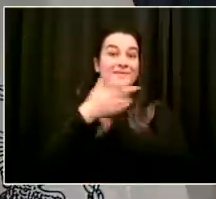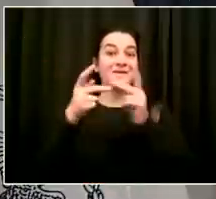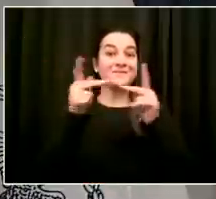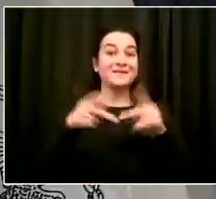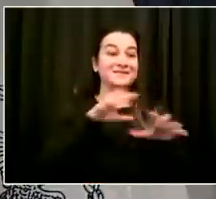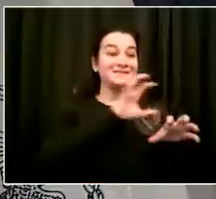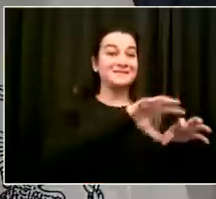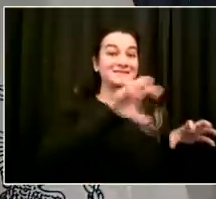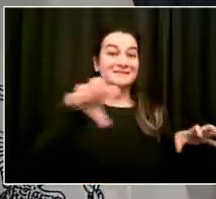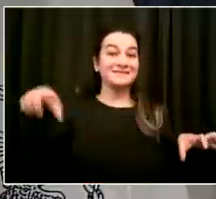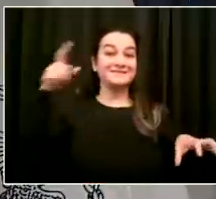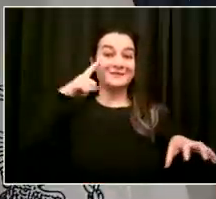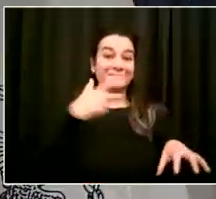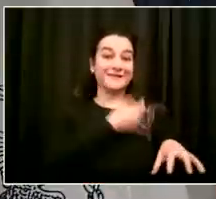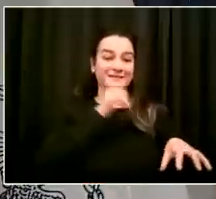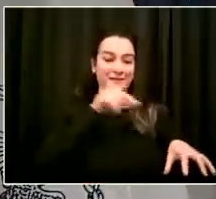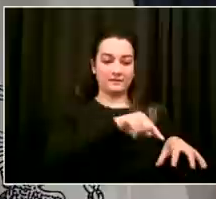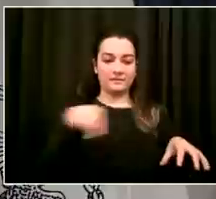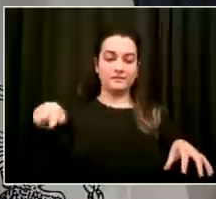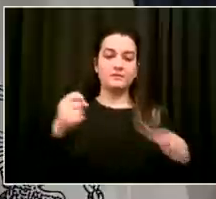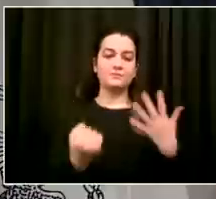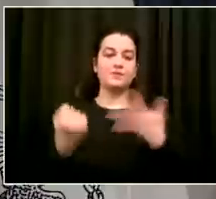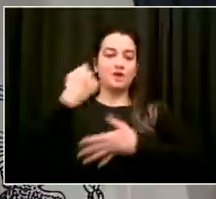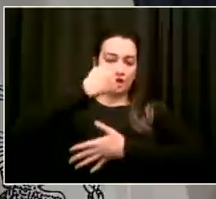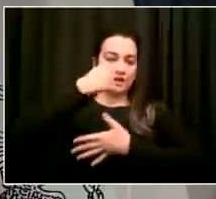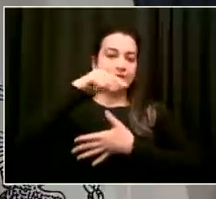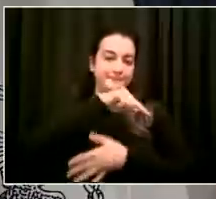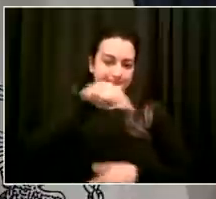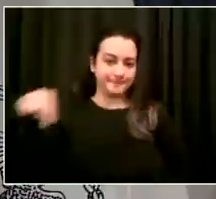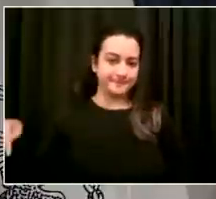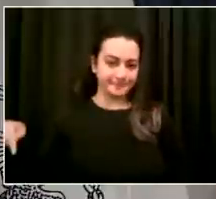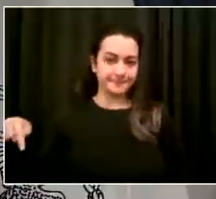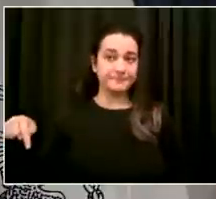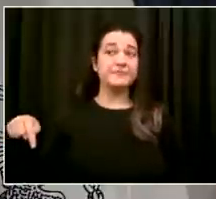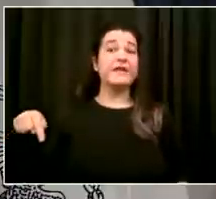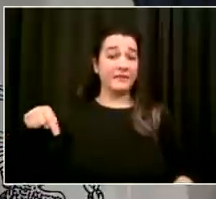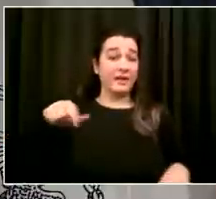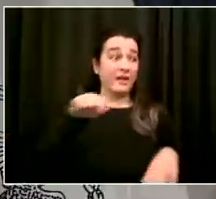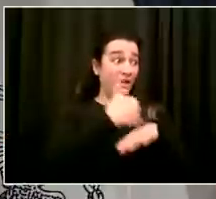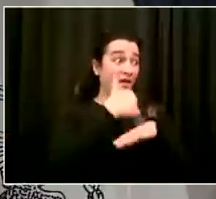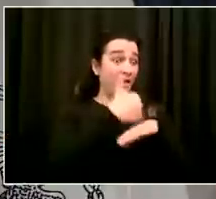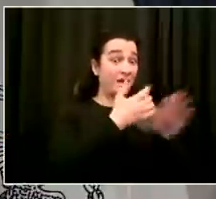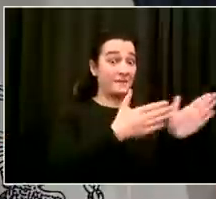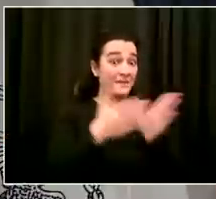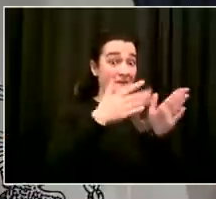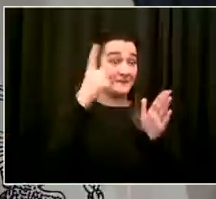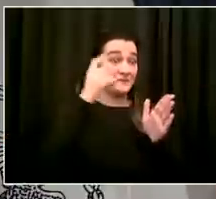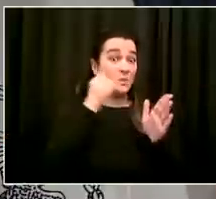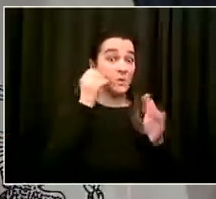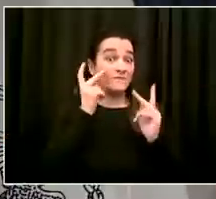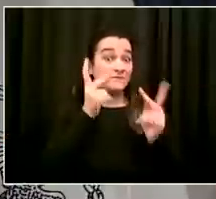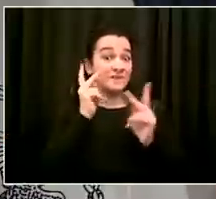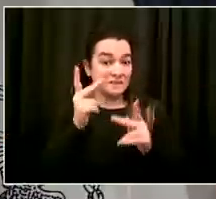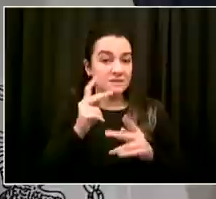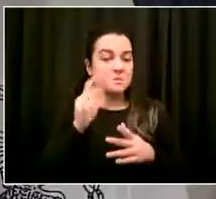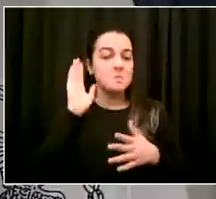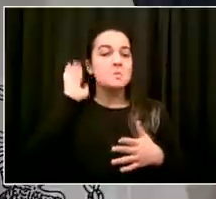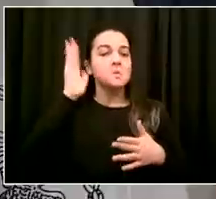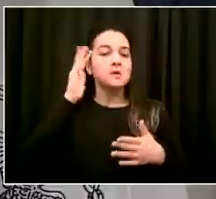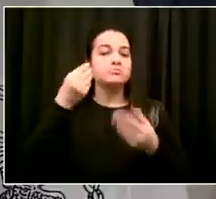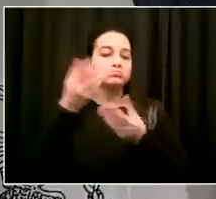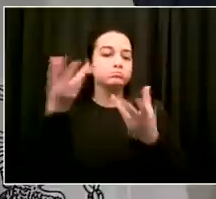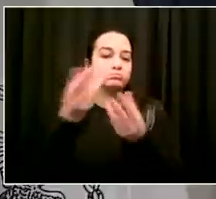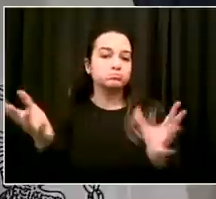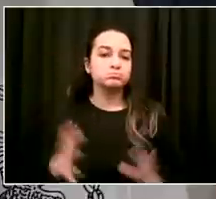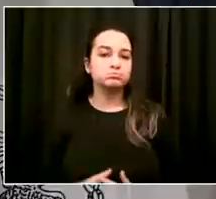yes, absolutely, all those categories of people matter. Will depend on the rules the state puts down, but we want to reach all those folks. We want to come